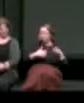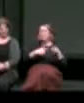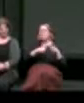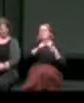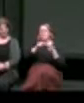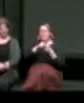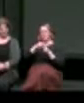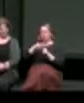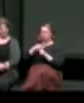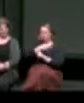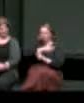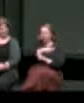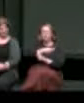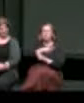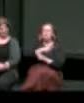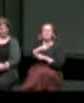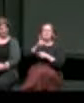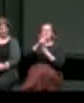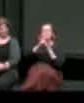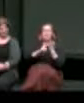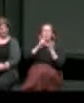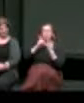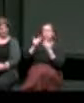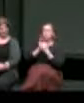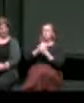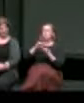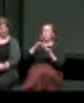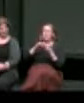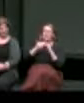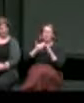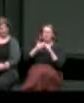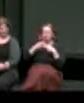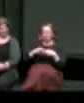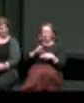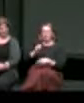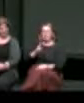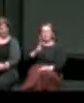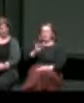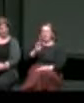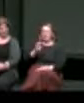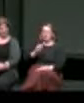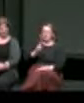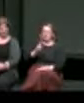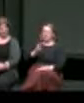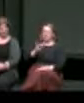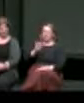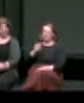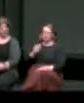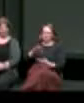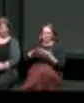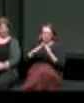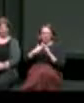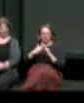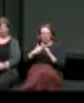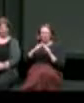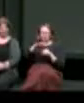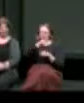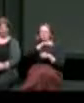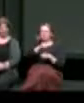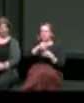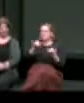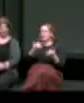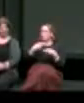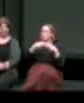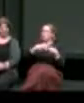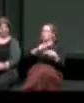a new city that was going to be called Summit City, which would have been around the area of what's now North Hill, kind of in the southern portion of what's